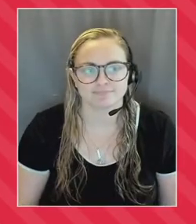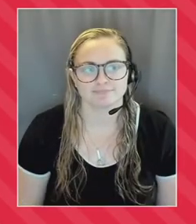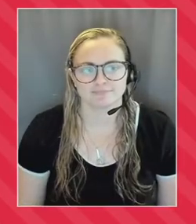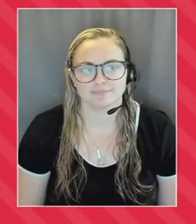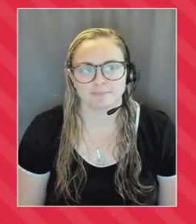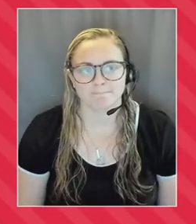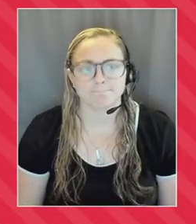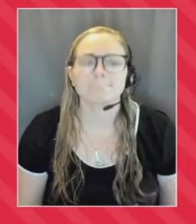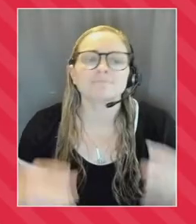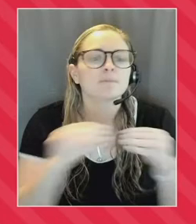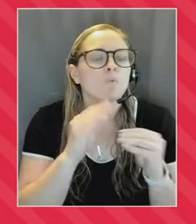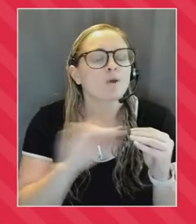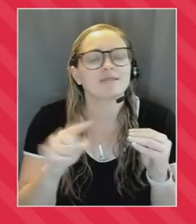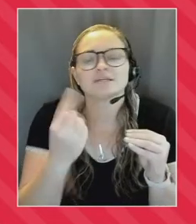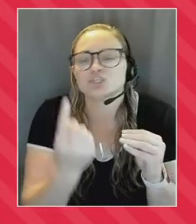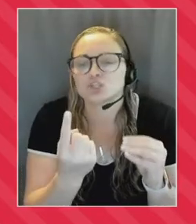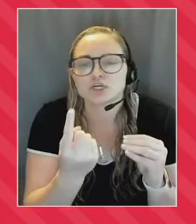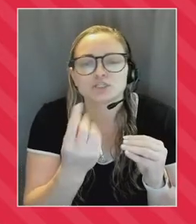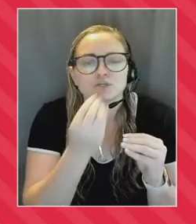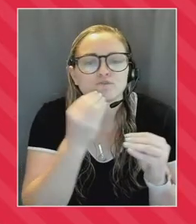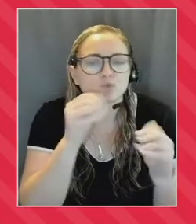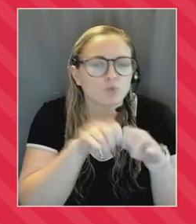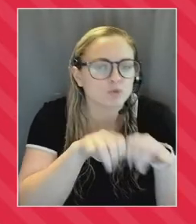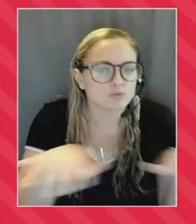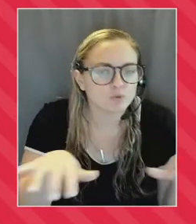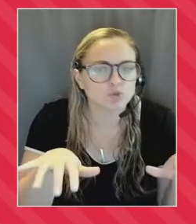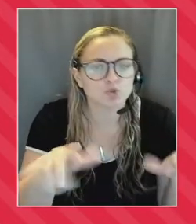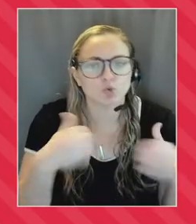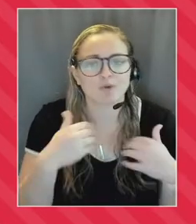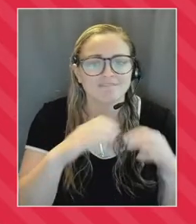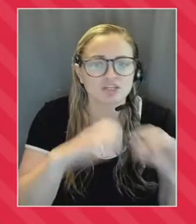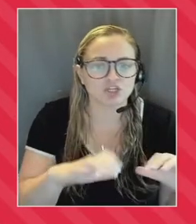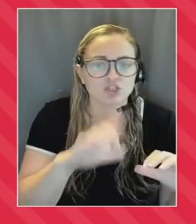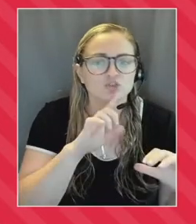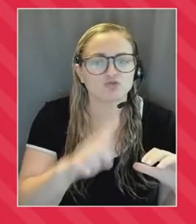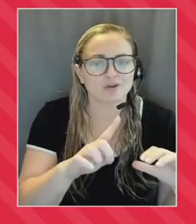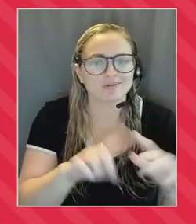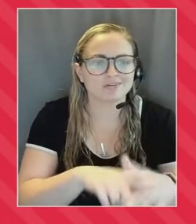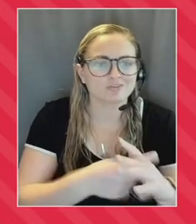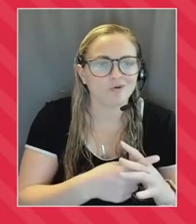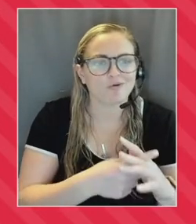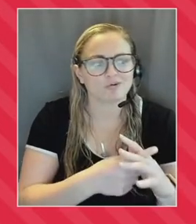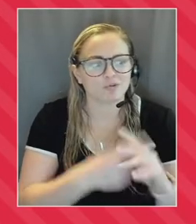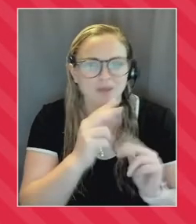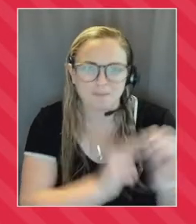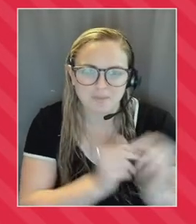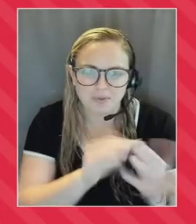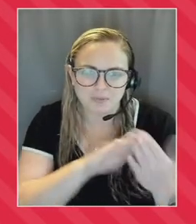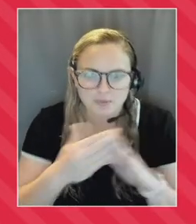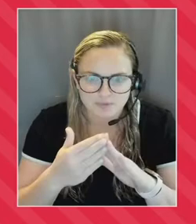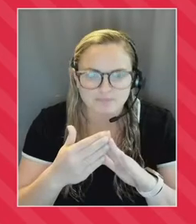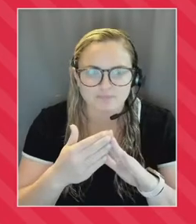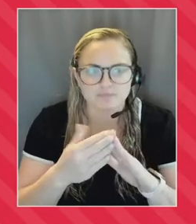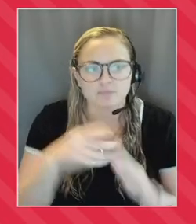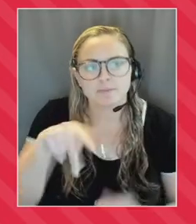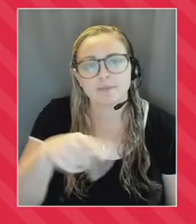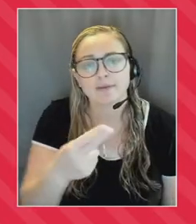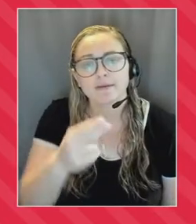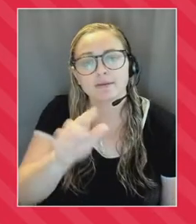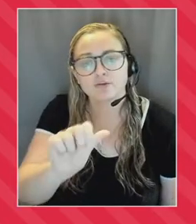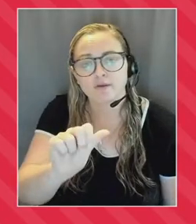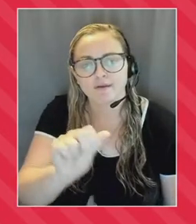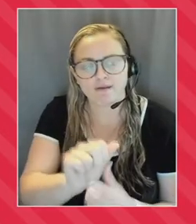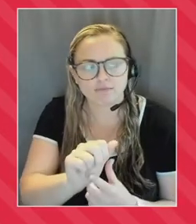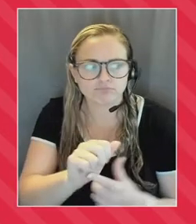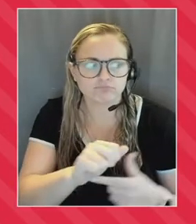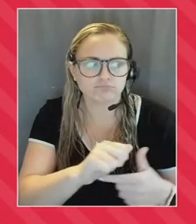It's more than just a food distribution. You get a chance to really start to cultivate community. PHA helped get people into the habit